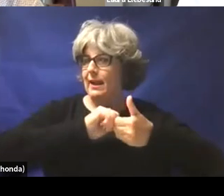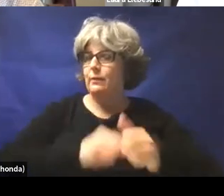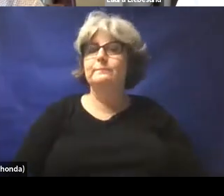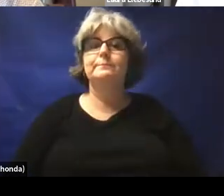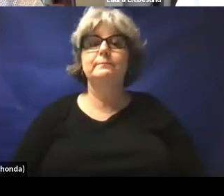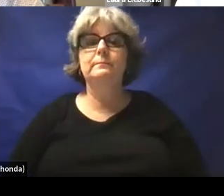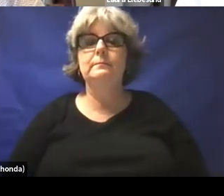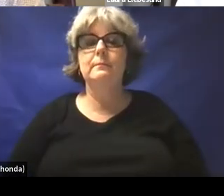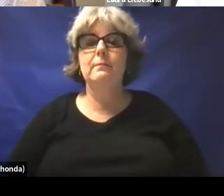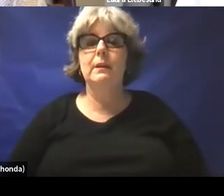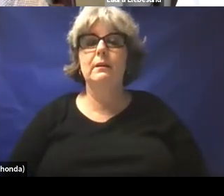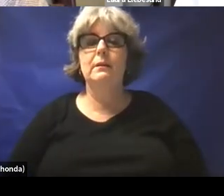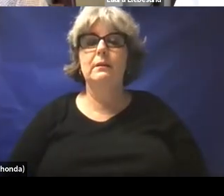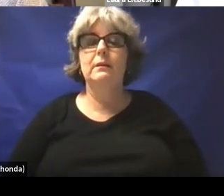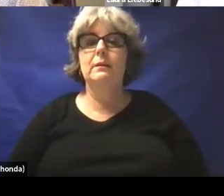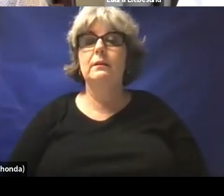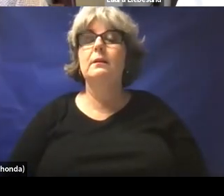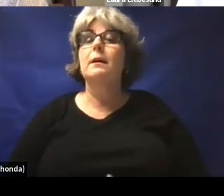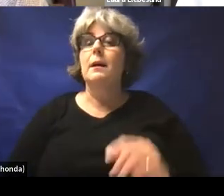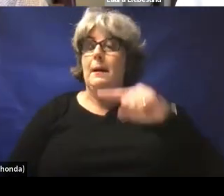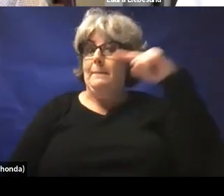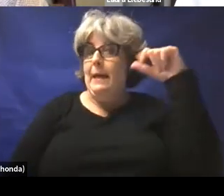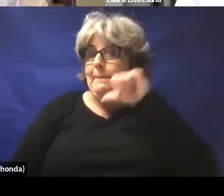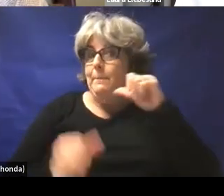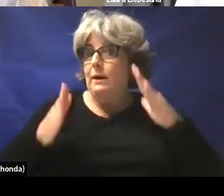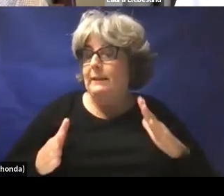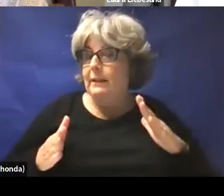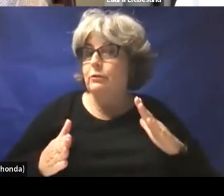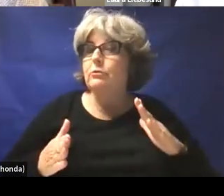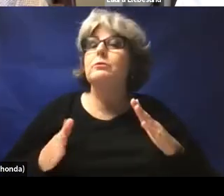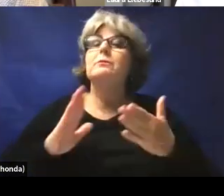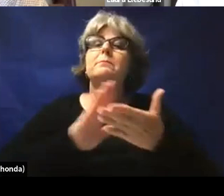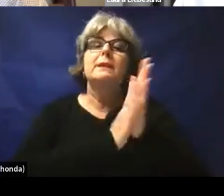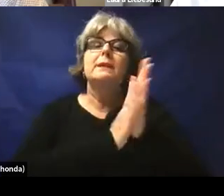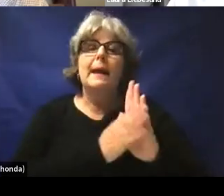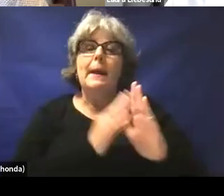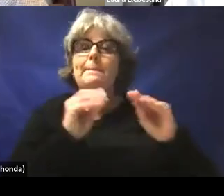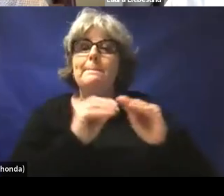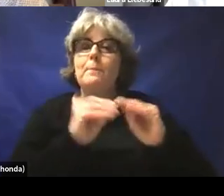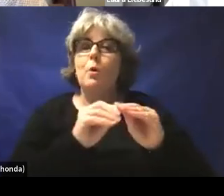And a lot of the Black bartenders did become more of activists in the past year